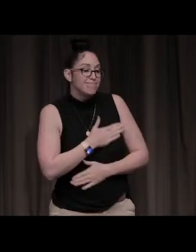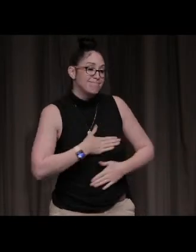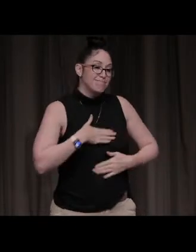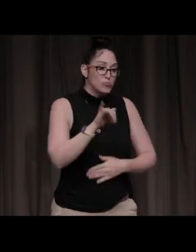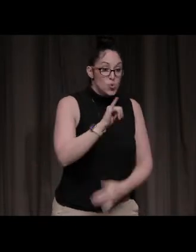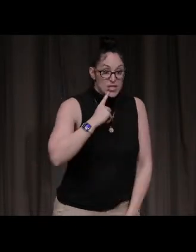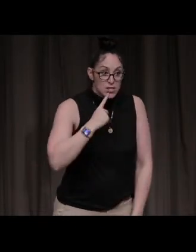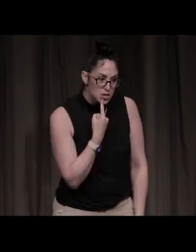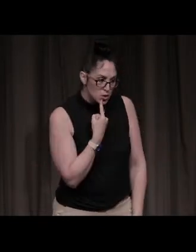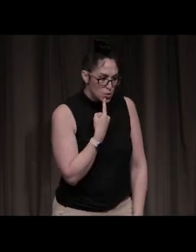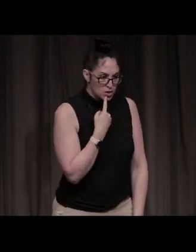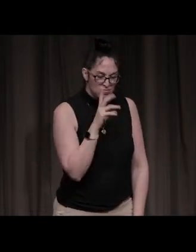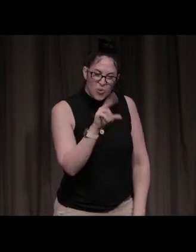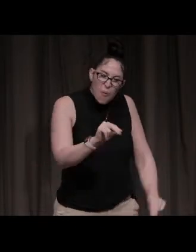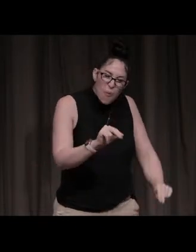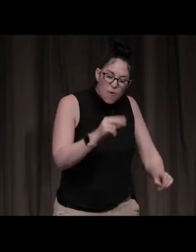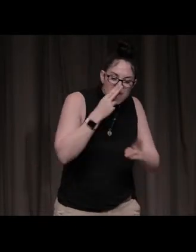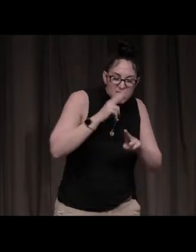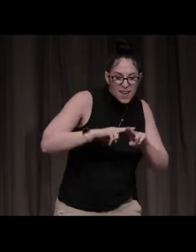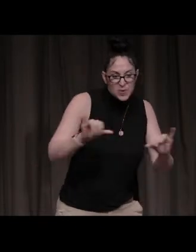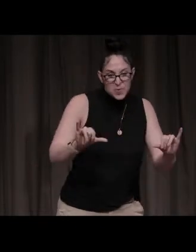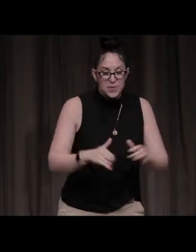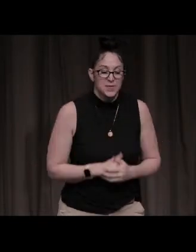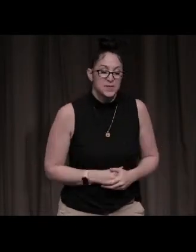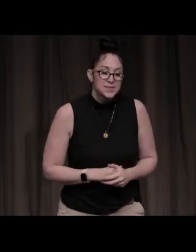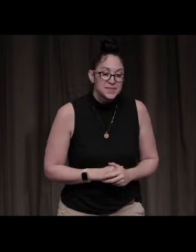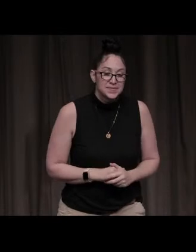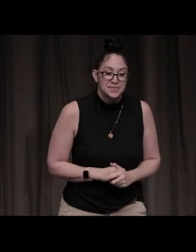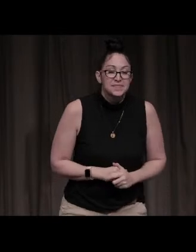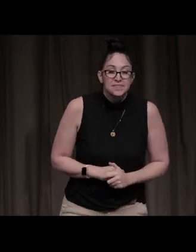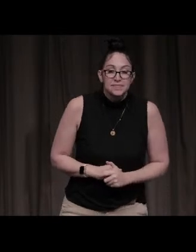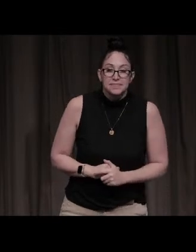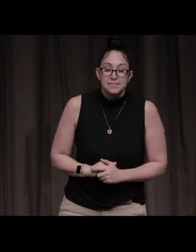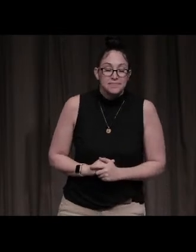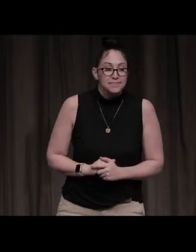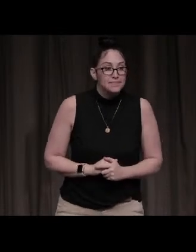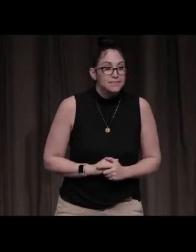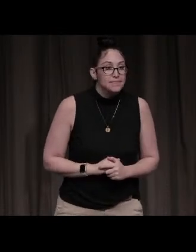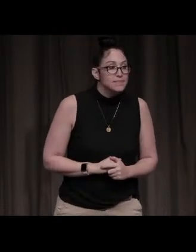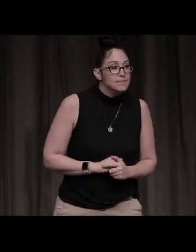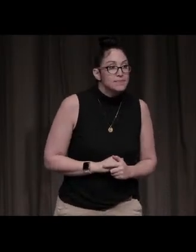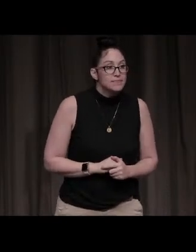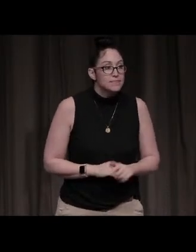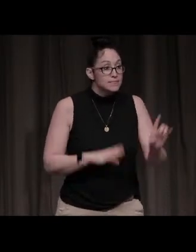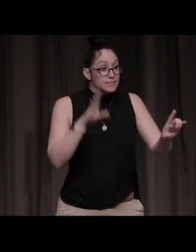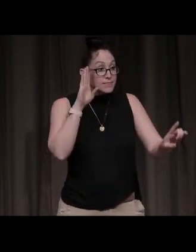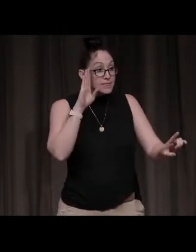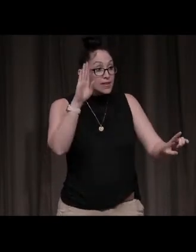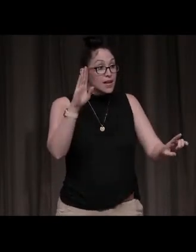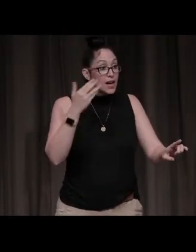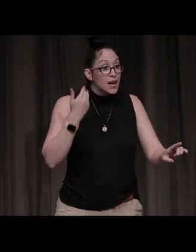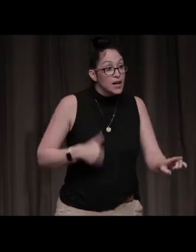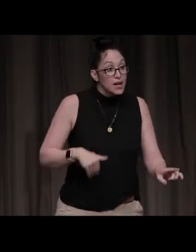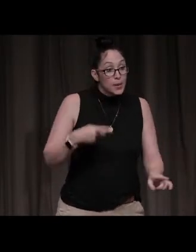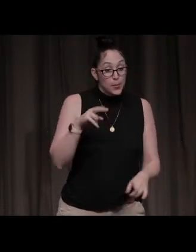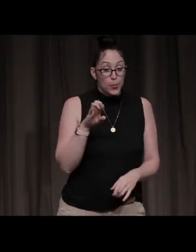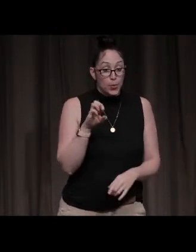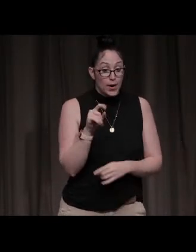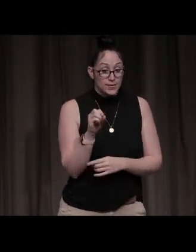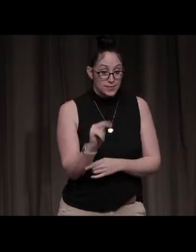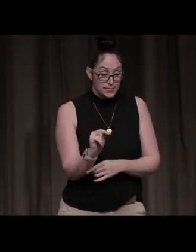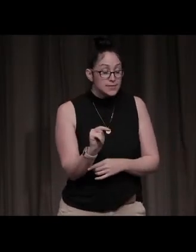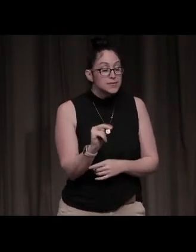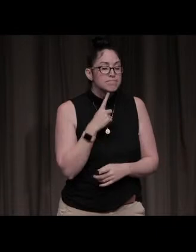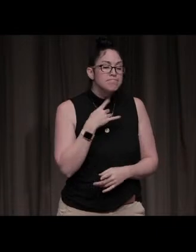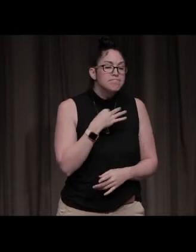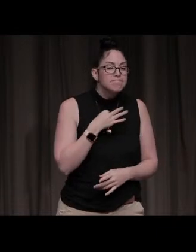so serious? Hi, my name is Preston. I was curious if you